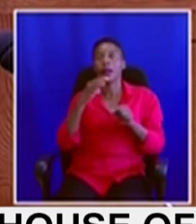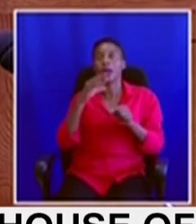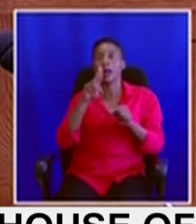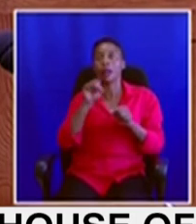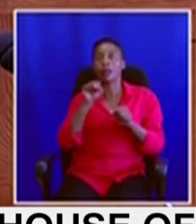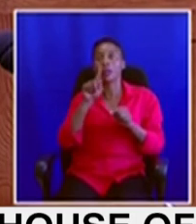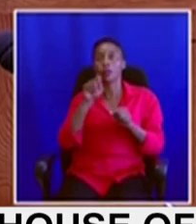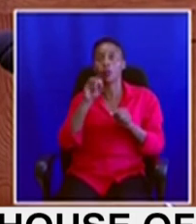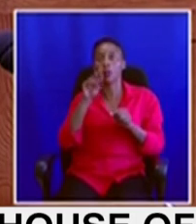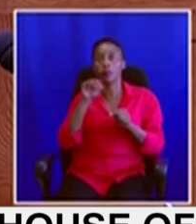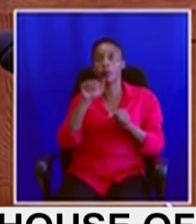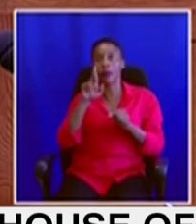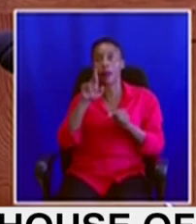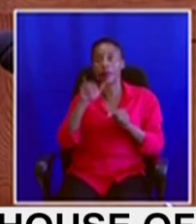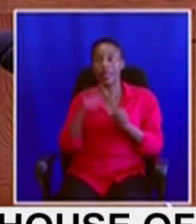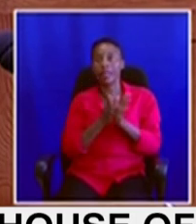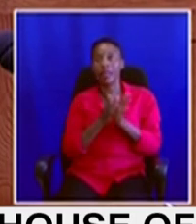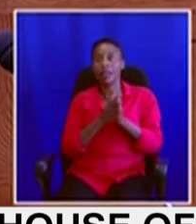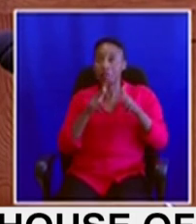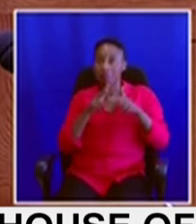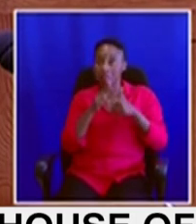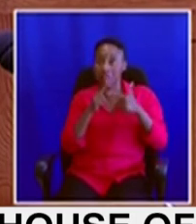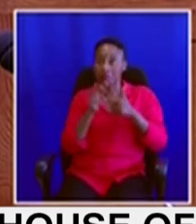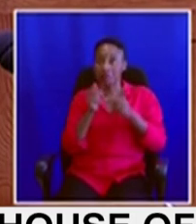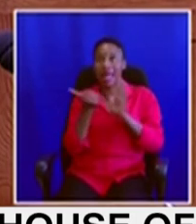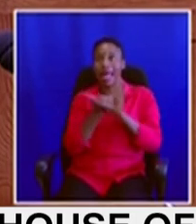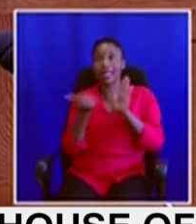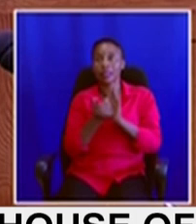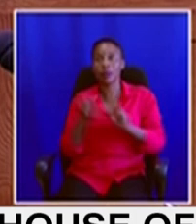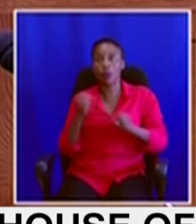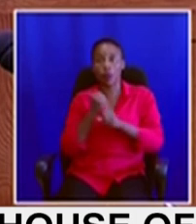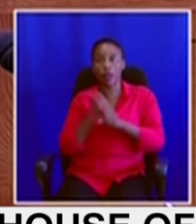into effect in 2021.